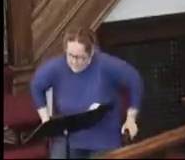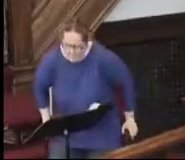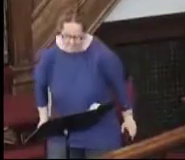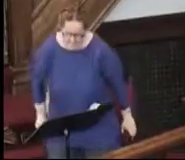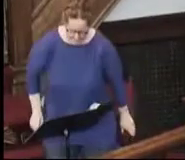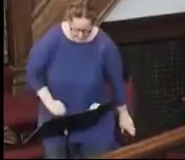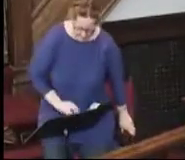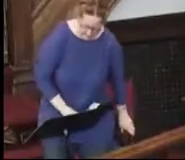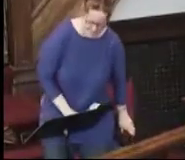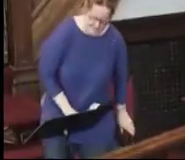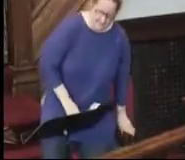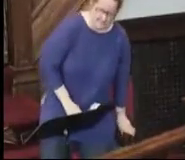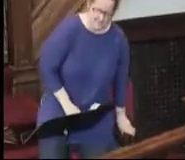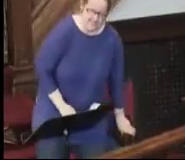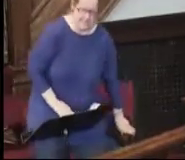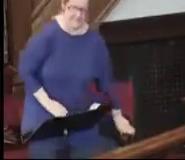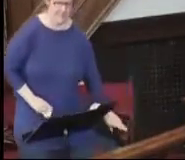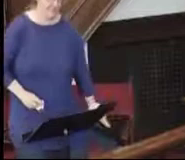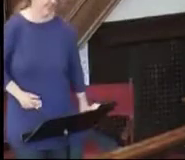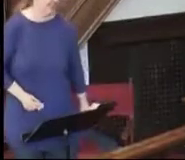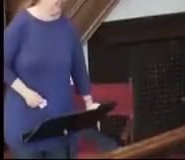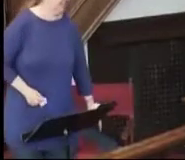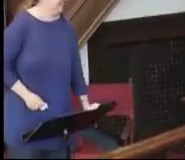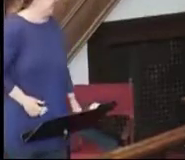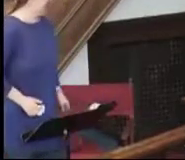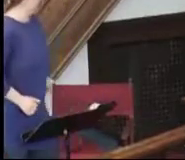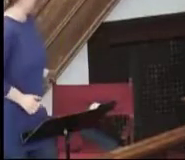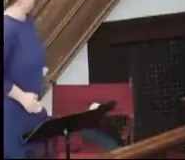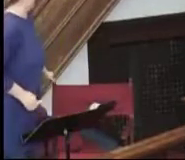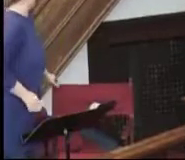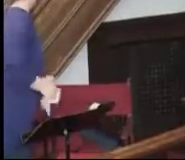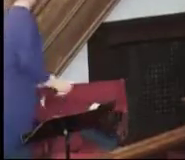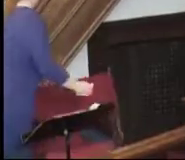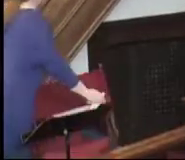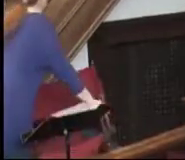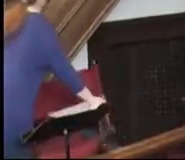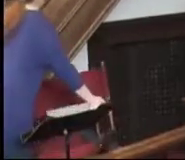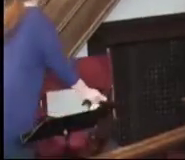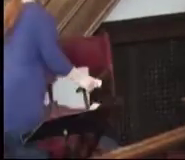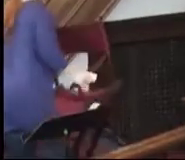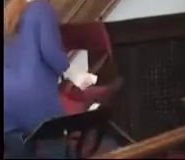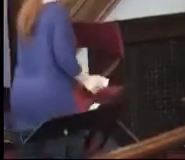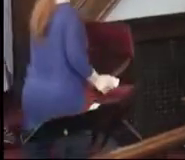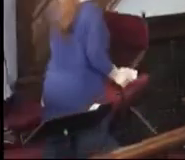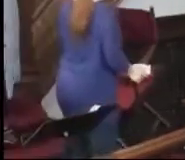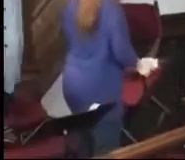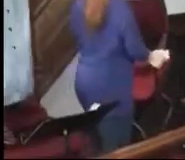Can I have some, Linda?